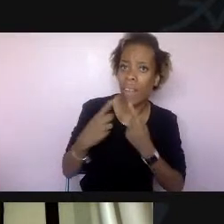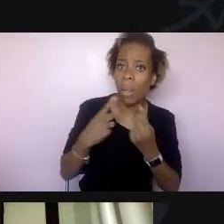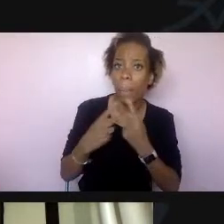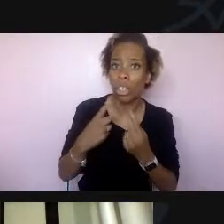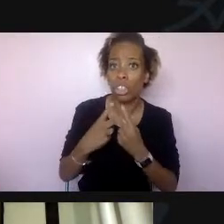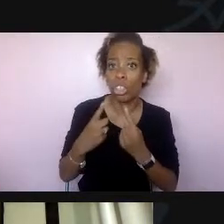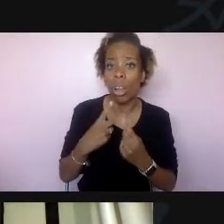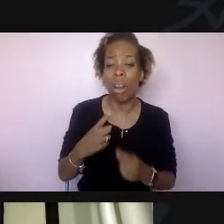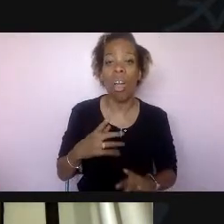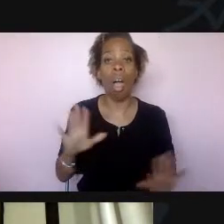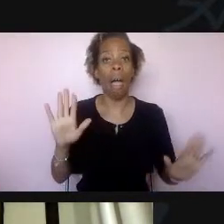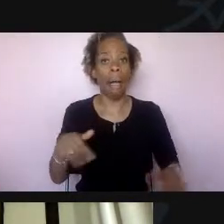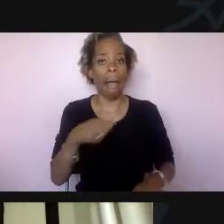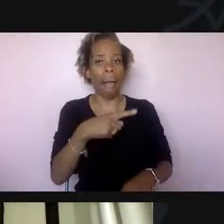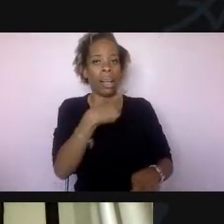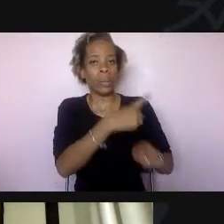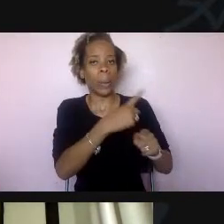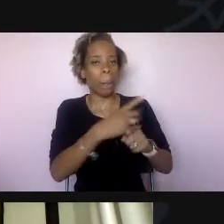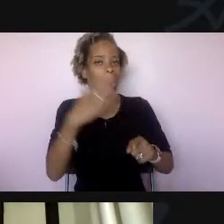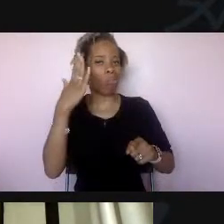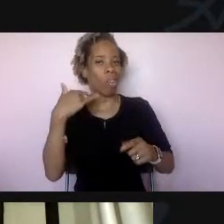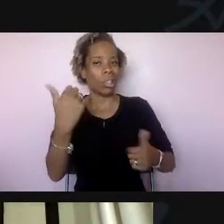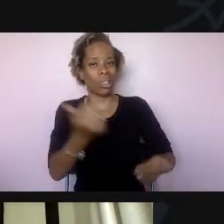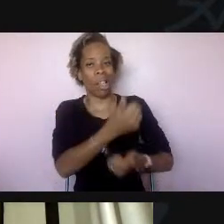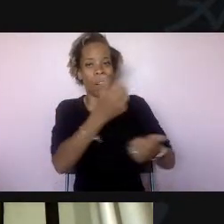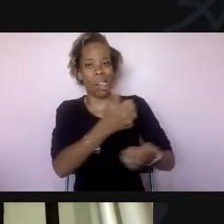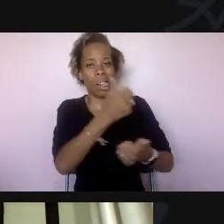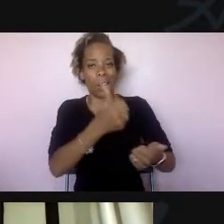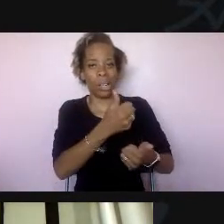just a race card. They're just talking off cut. Whether you're in